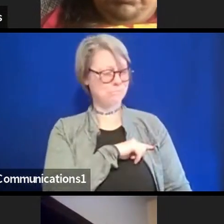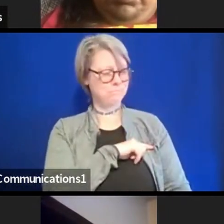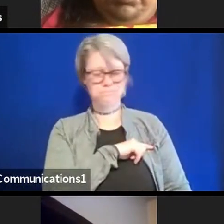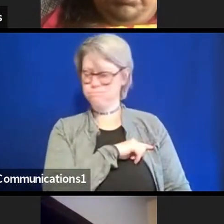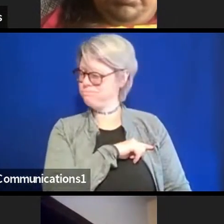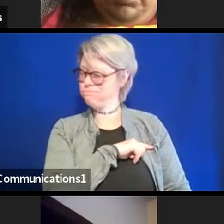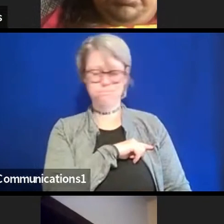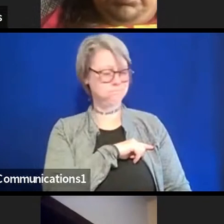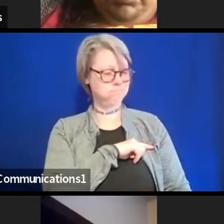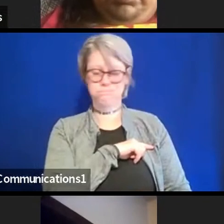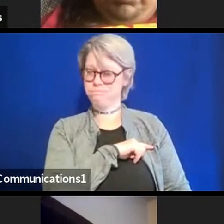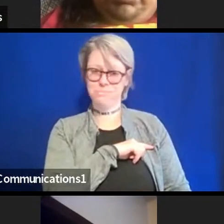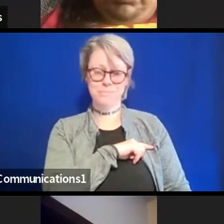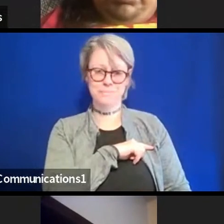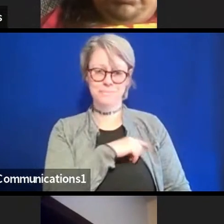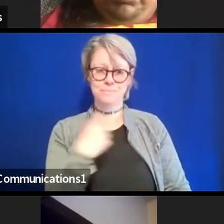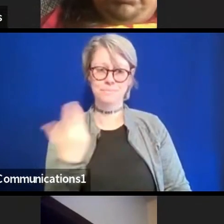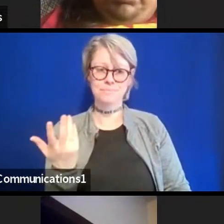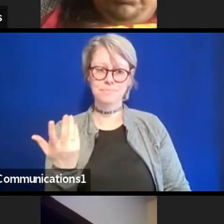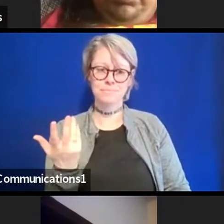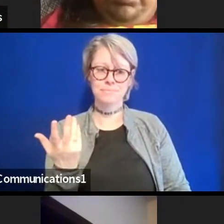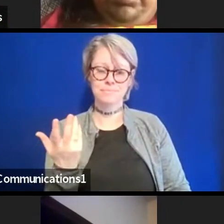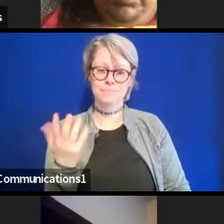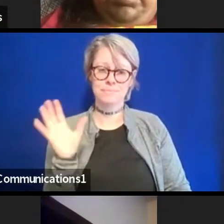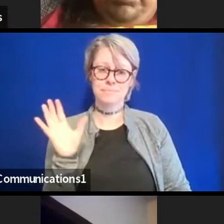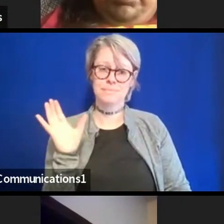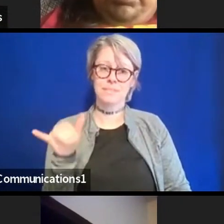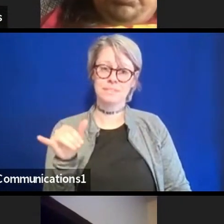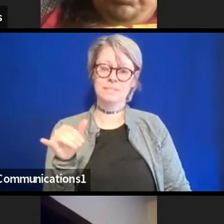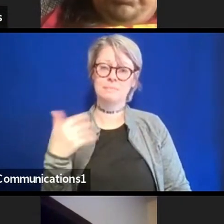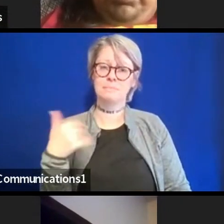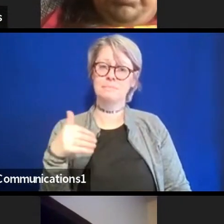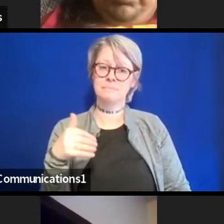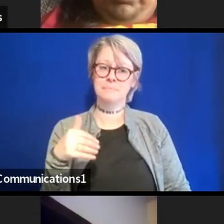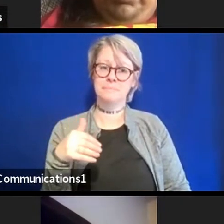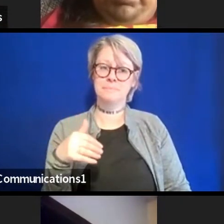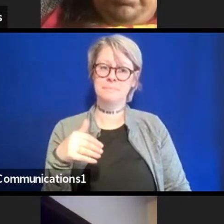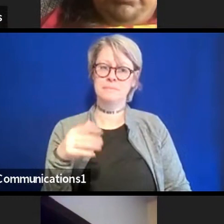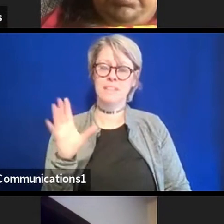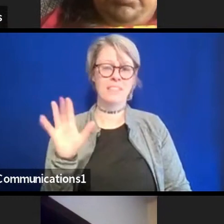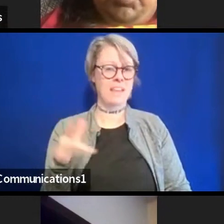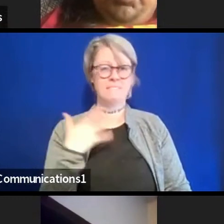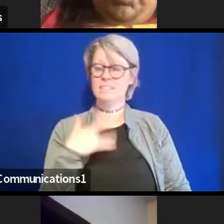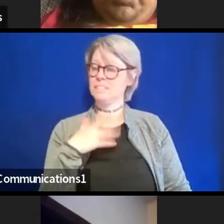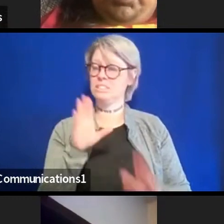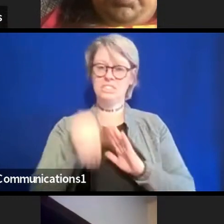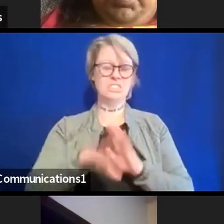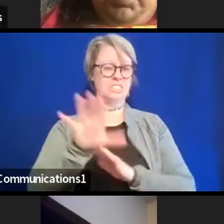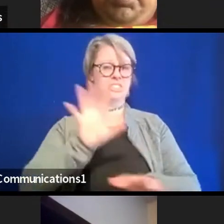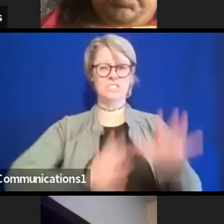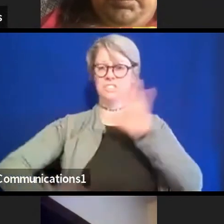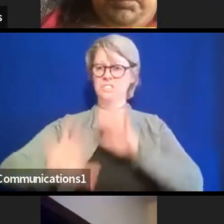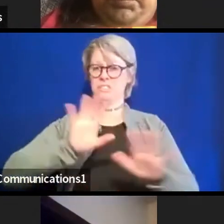a healthy place. It's all very topsy-turvy world